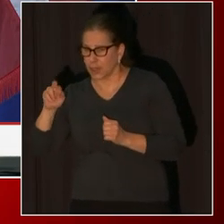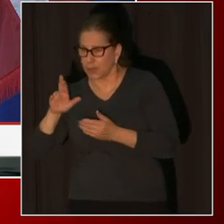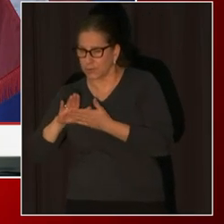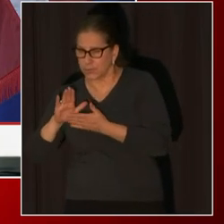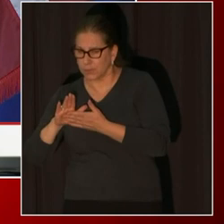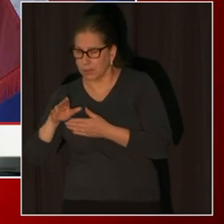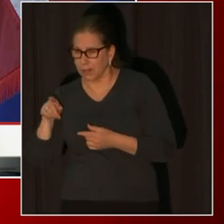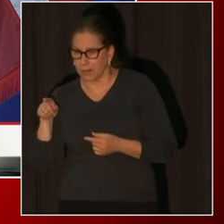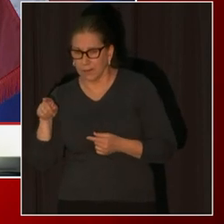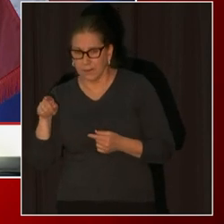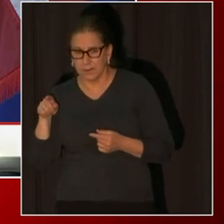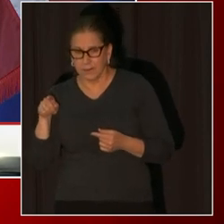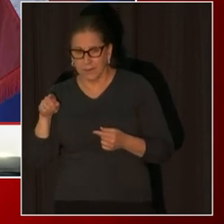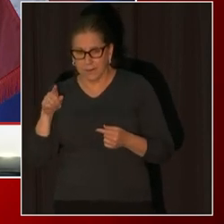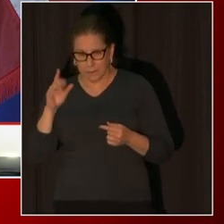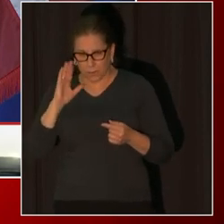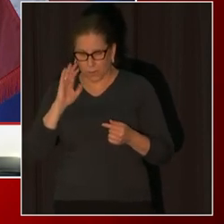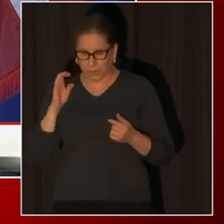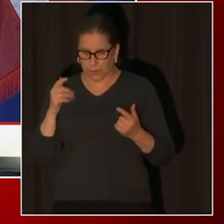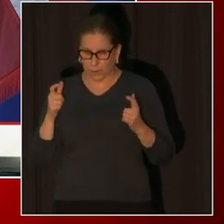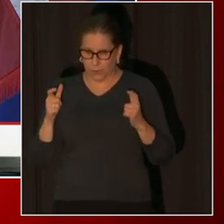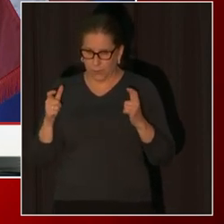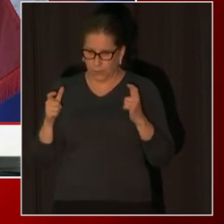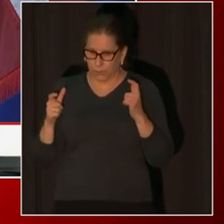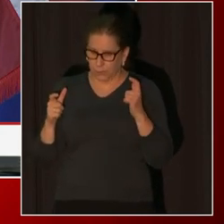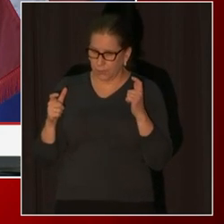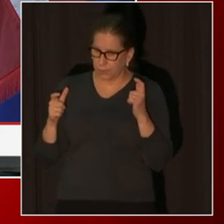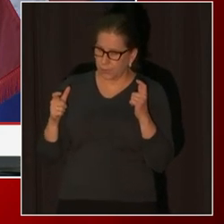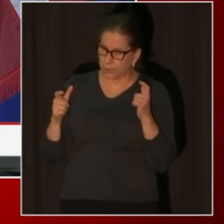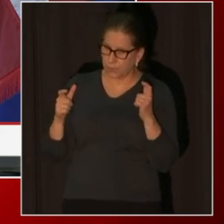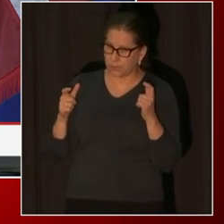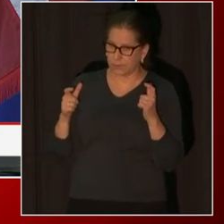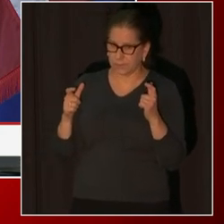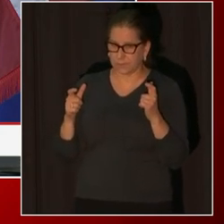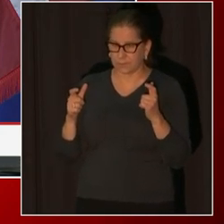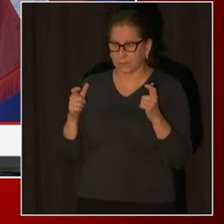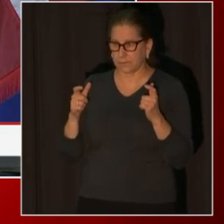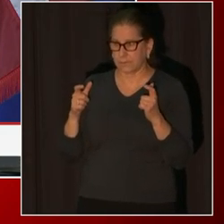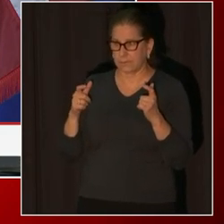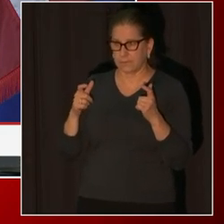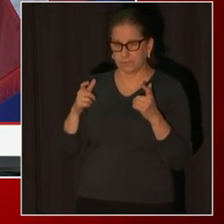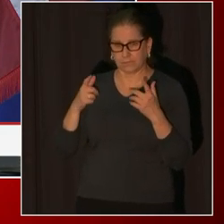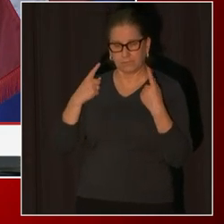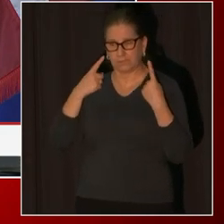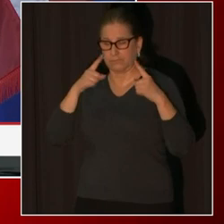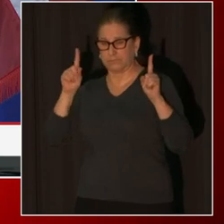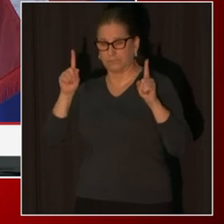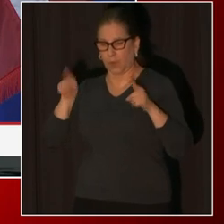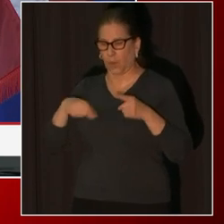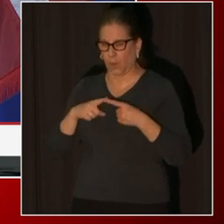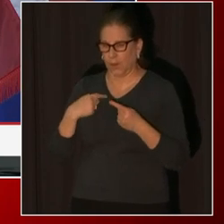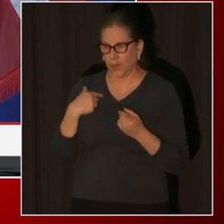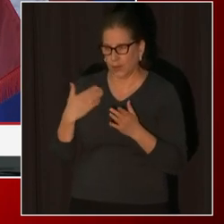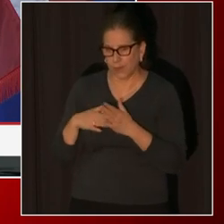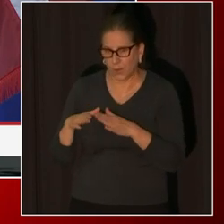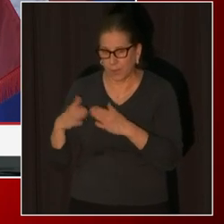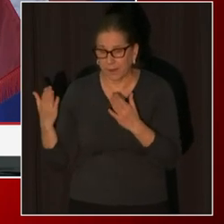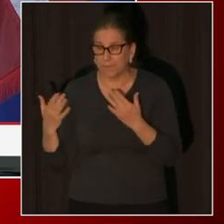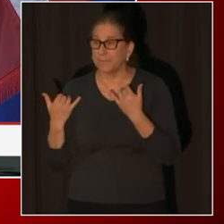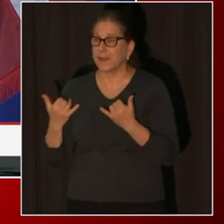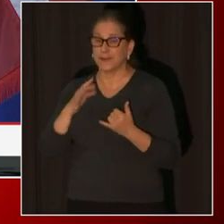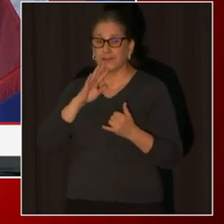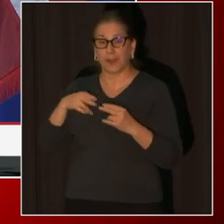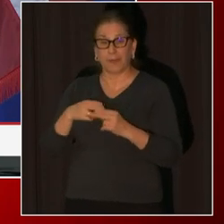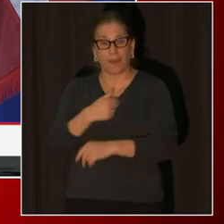a significant win-win for our city. The hospital you refer to also been